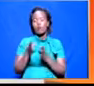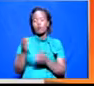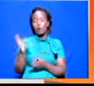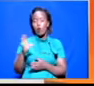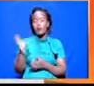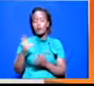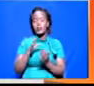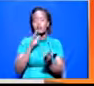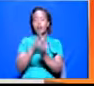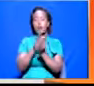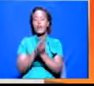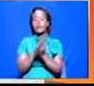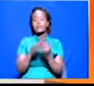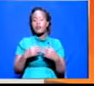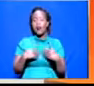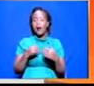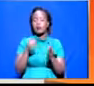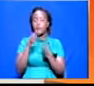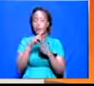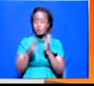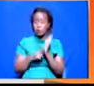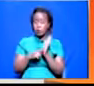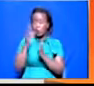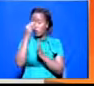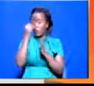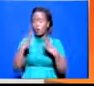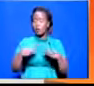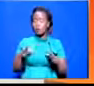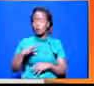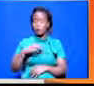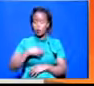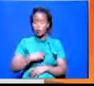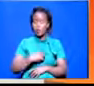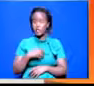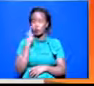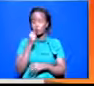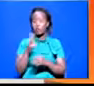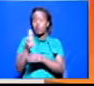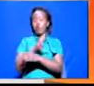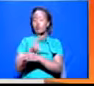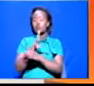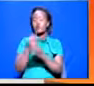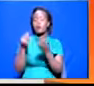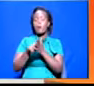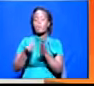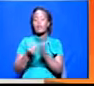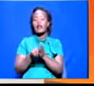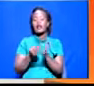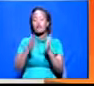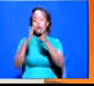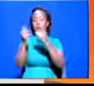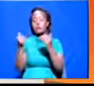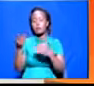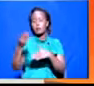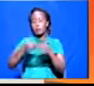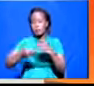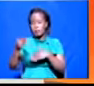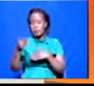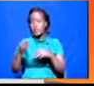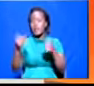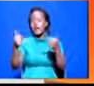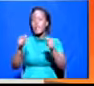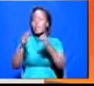conditions on pensioners planning to utilize their savings for mortgage. The bank says anyone who has taken early